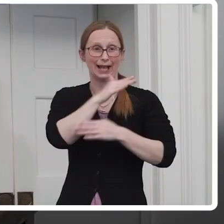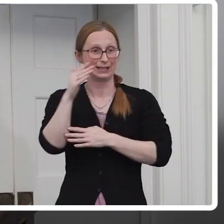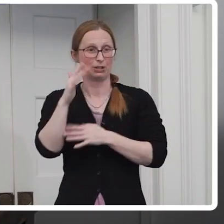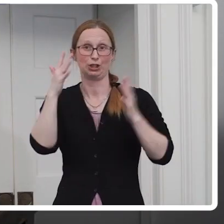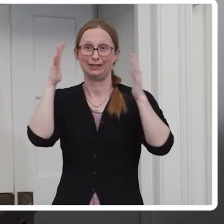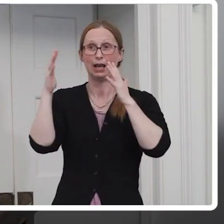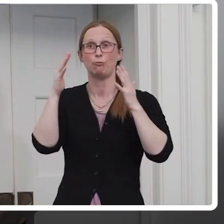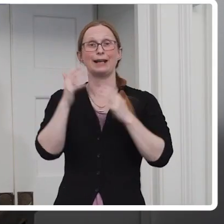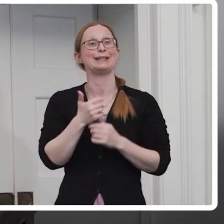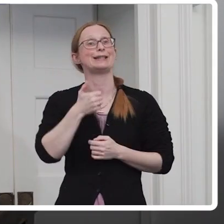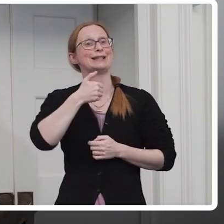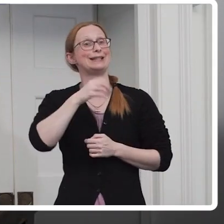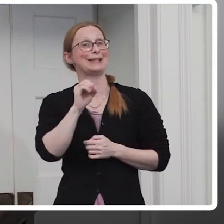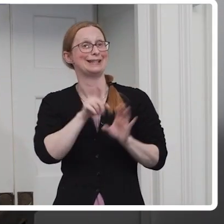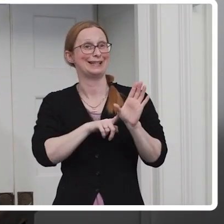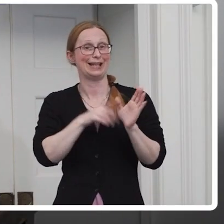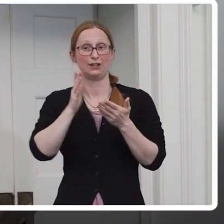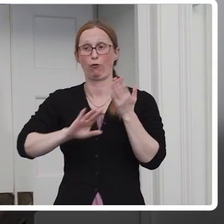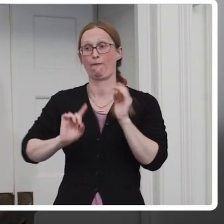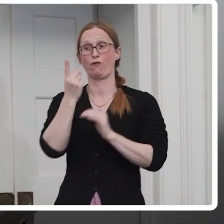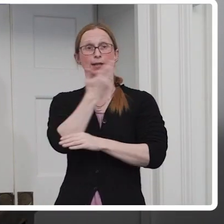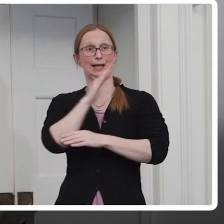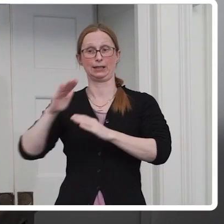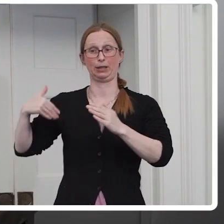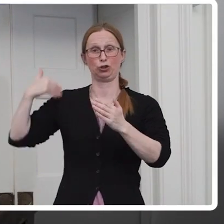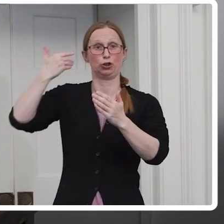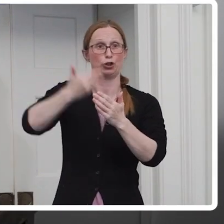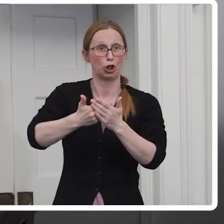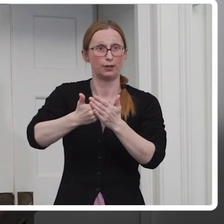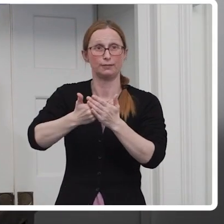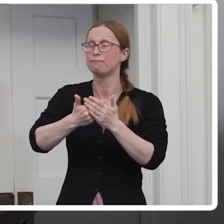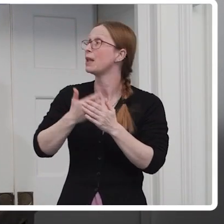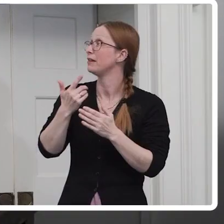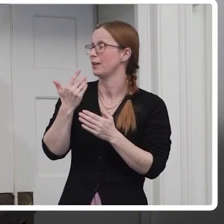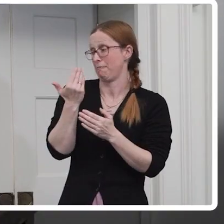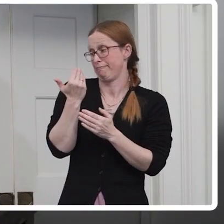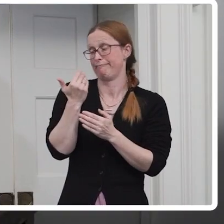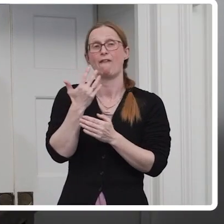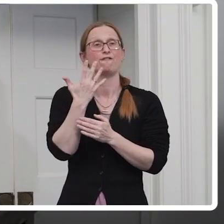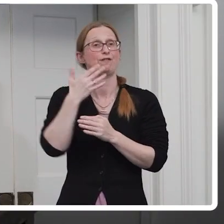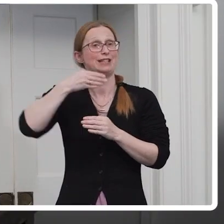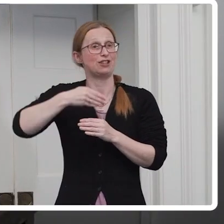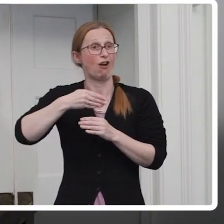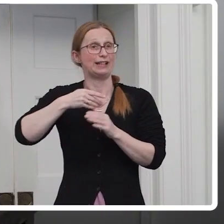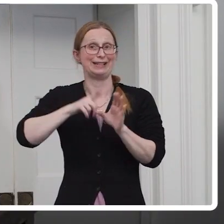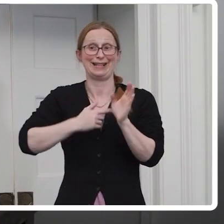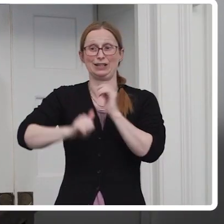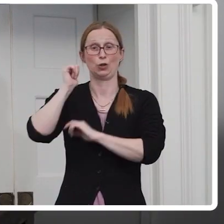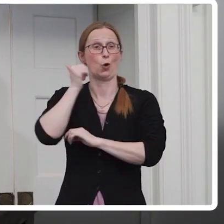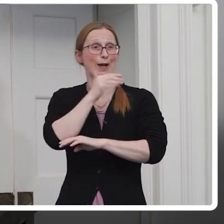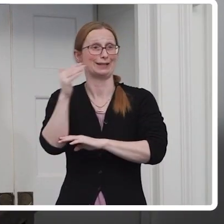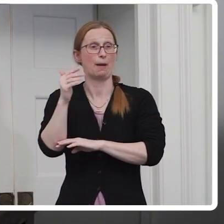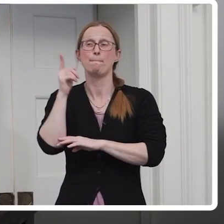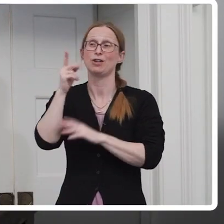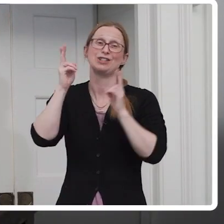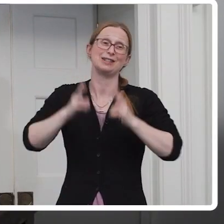the 60 years since Elizabeth Allen's first exhibition and 59 since her last exhibition, because sadly she died at the height